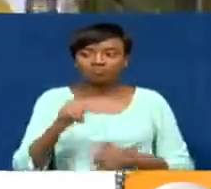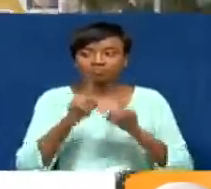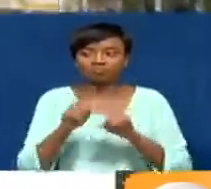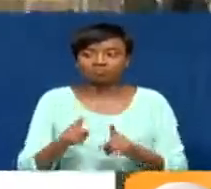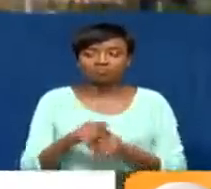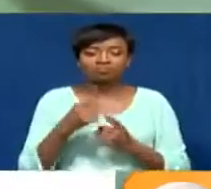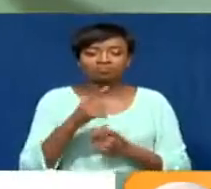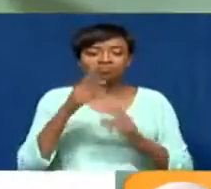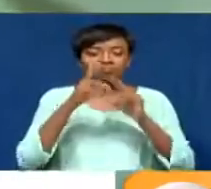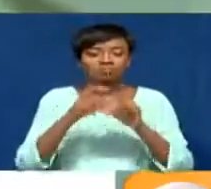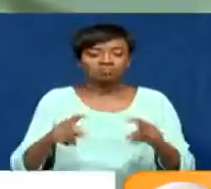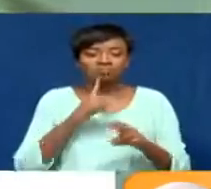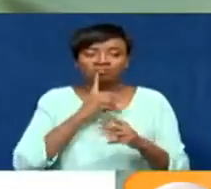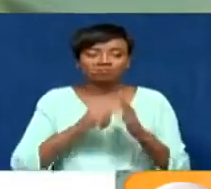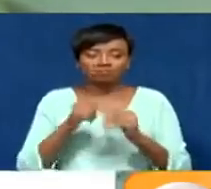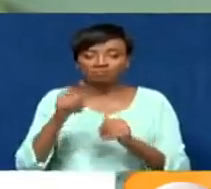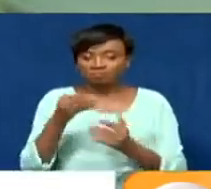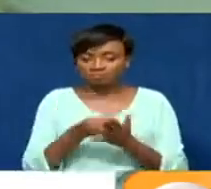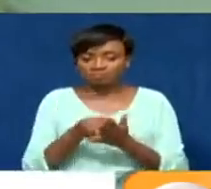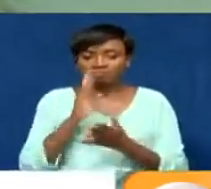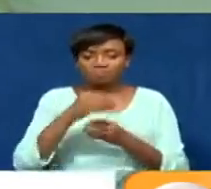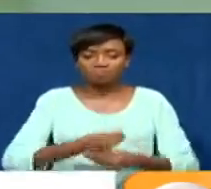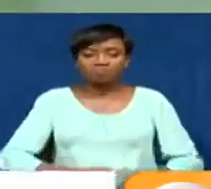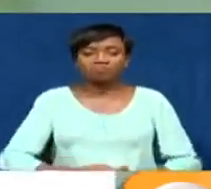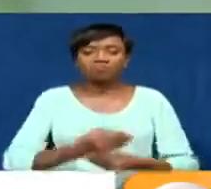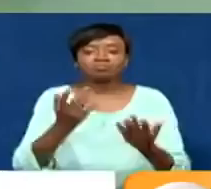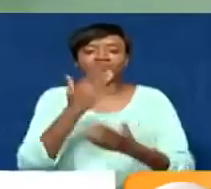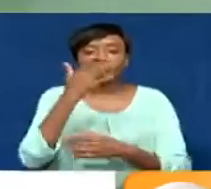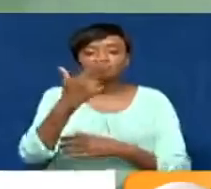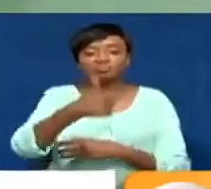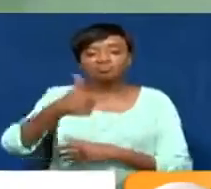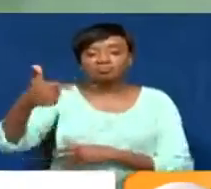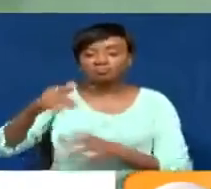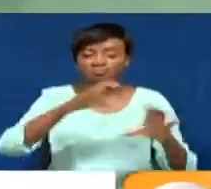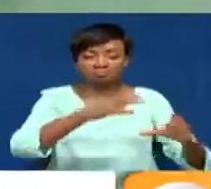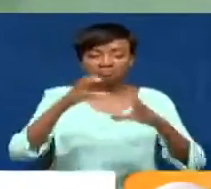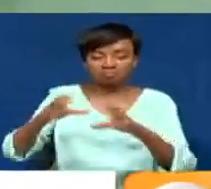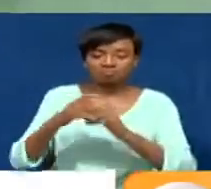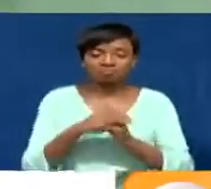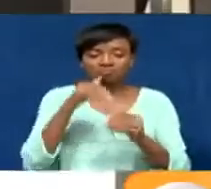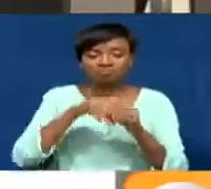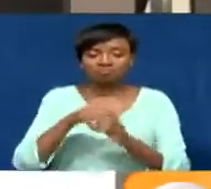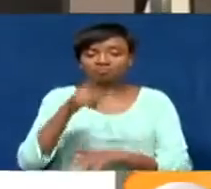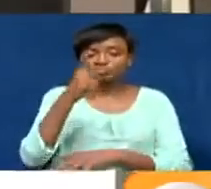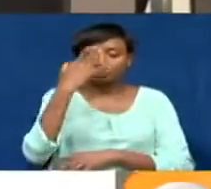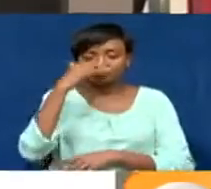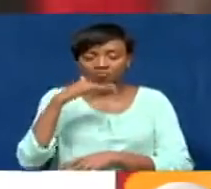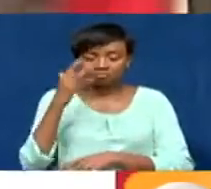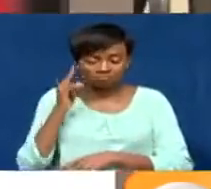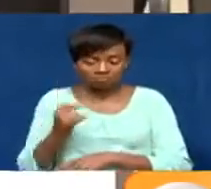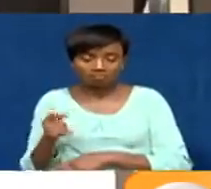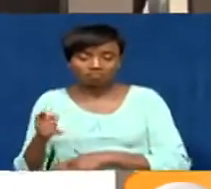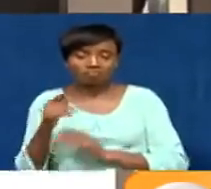National Treasury, could be released to oil marketing companies within the next 2 days, as the government is treating this as an emergency. The